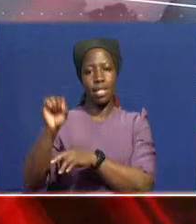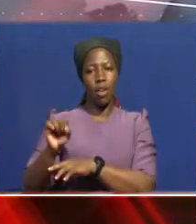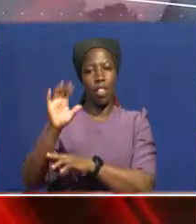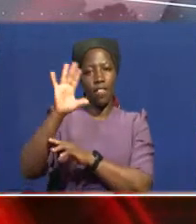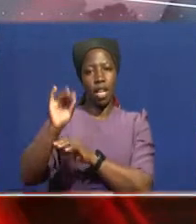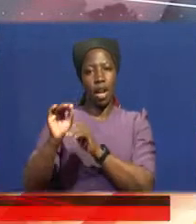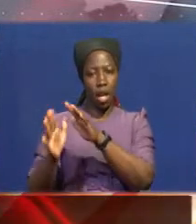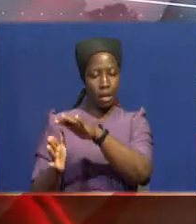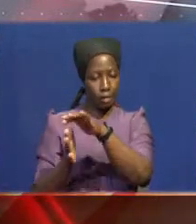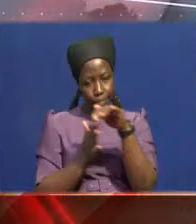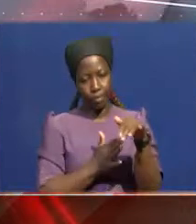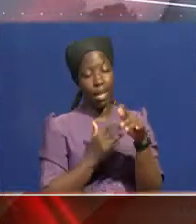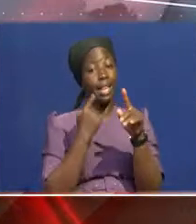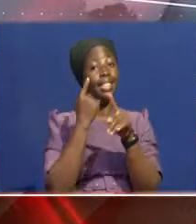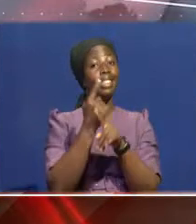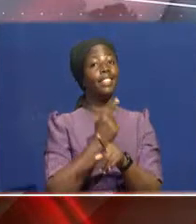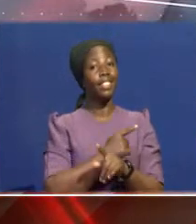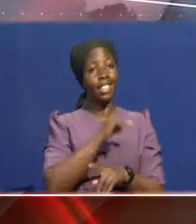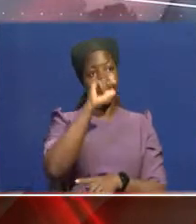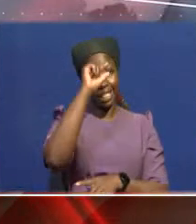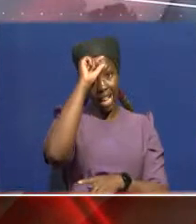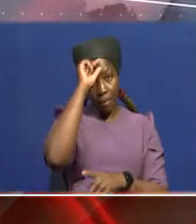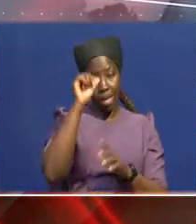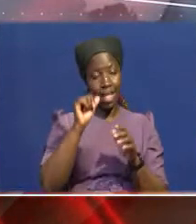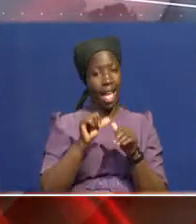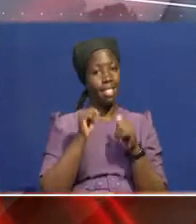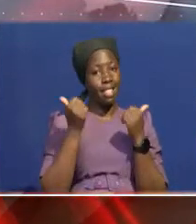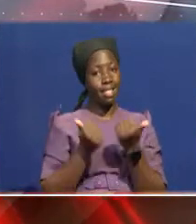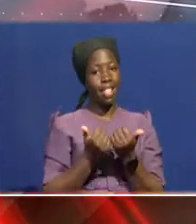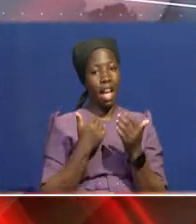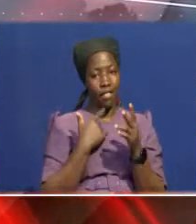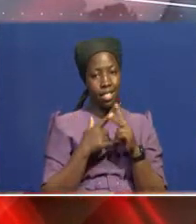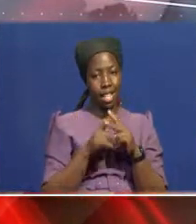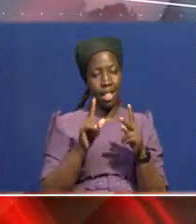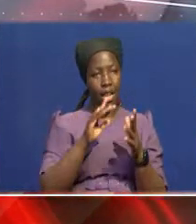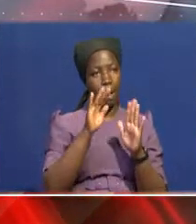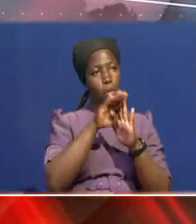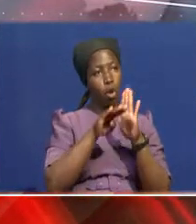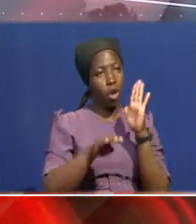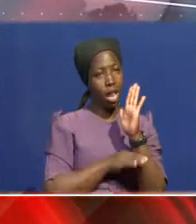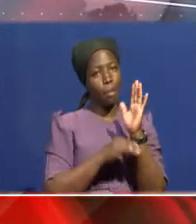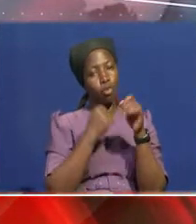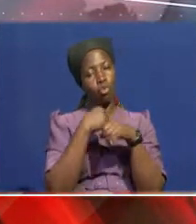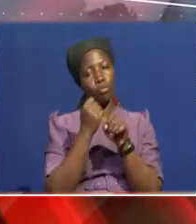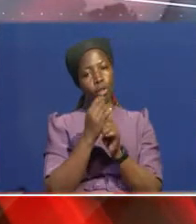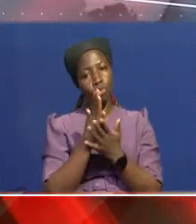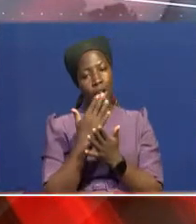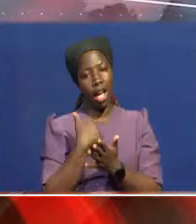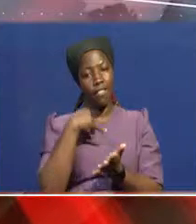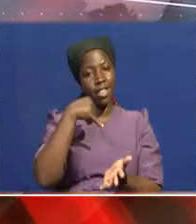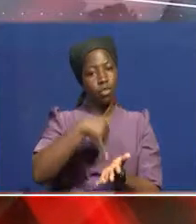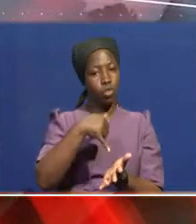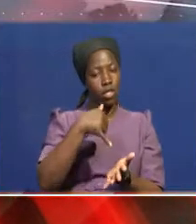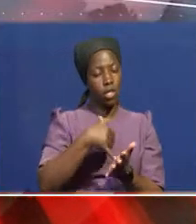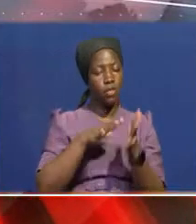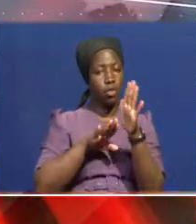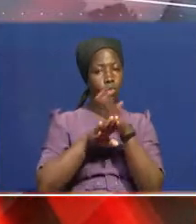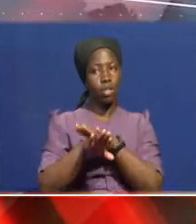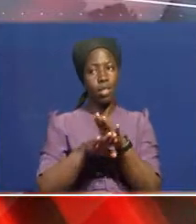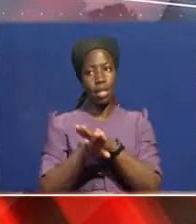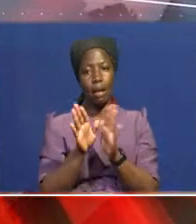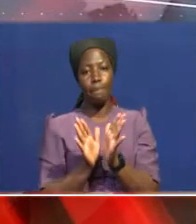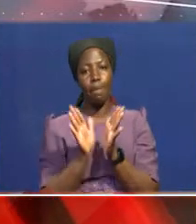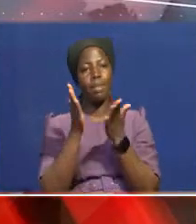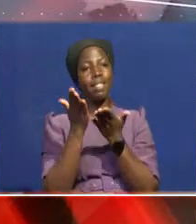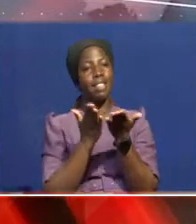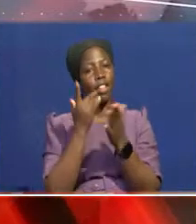And in other news, various government agencies have initiated programs to ensure inclusivity in accessing public services for